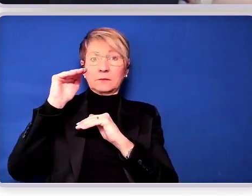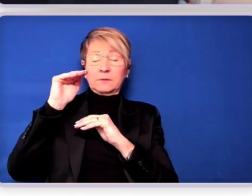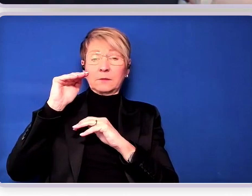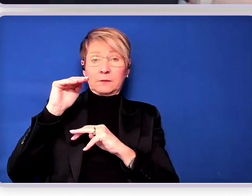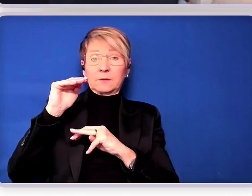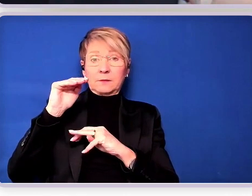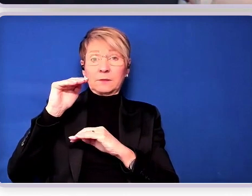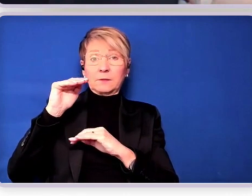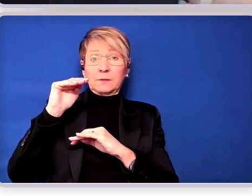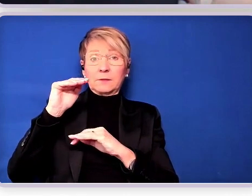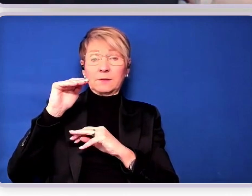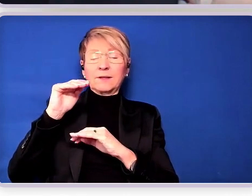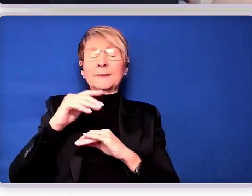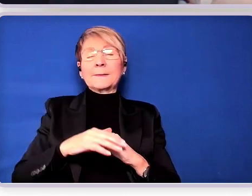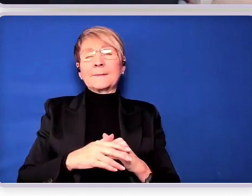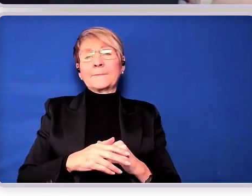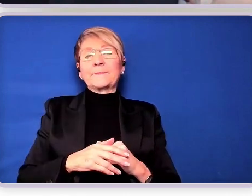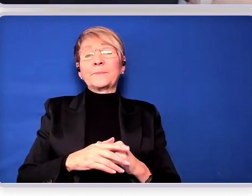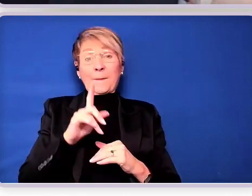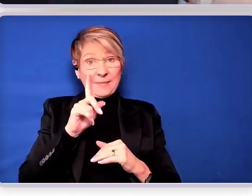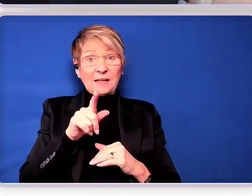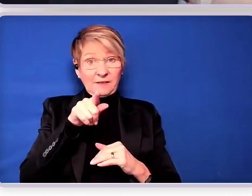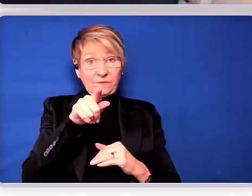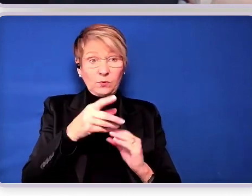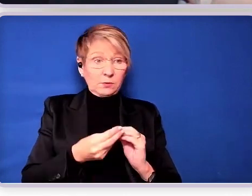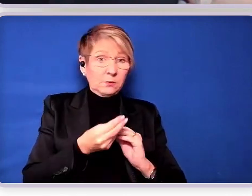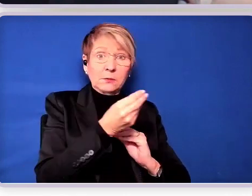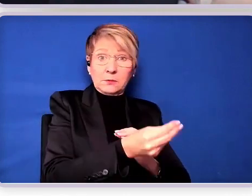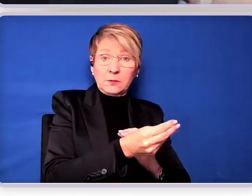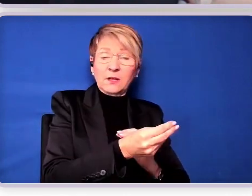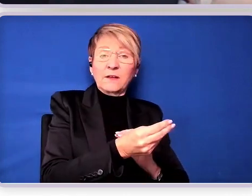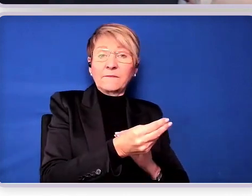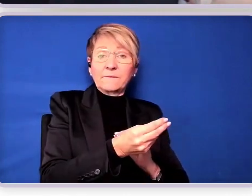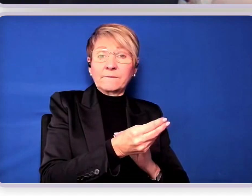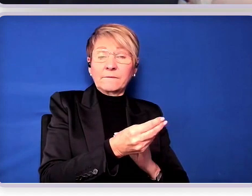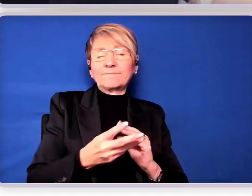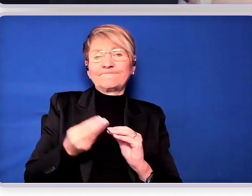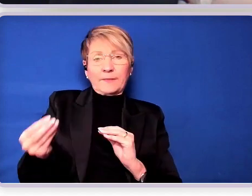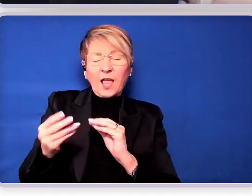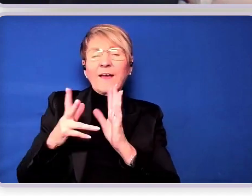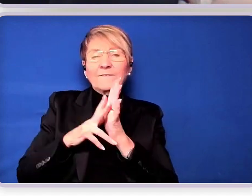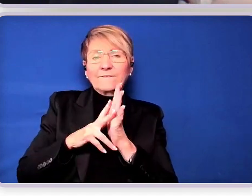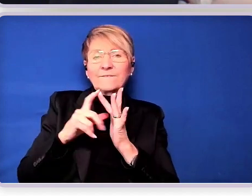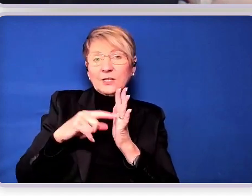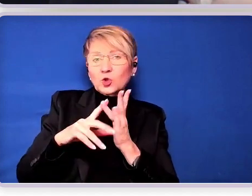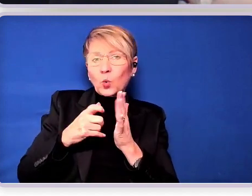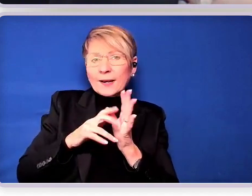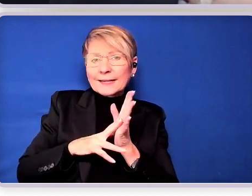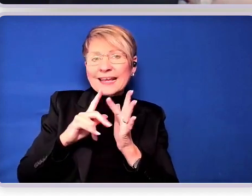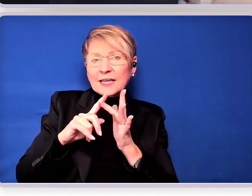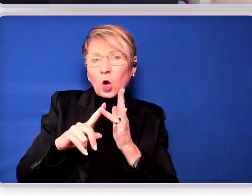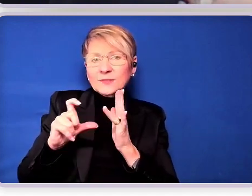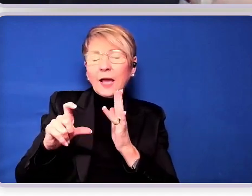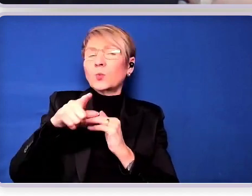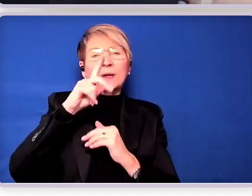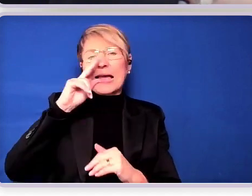more tricky, if you lodge at the Victorian Commission, you cannot swap over to the